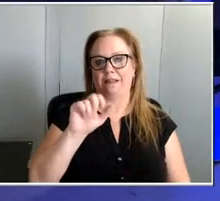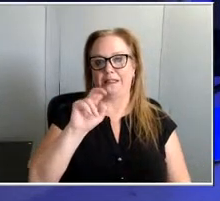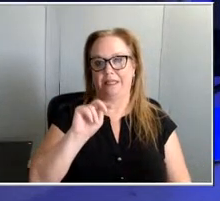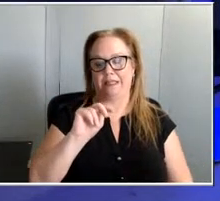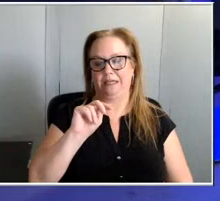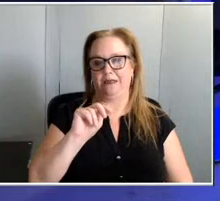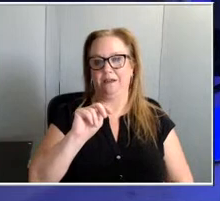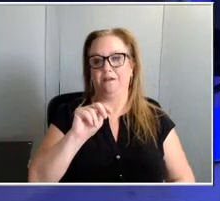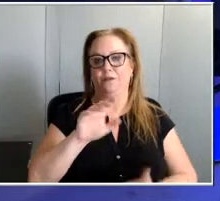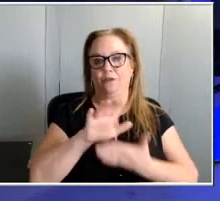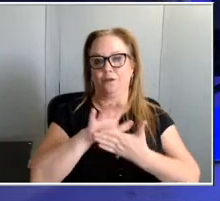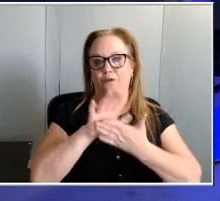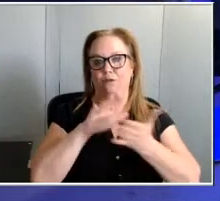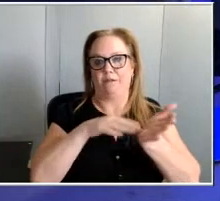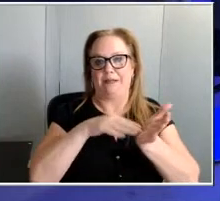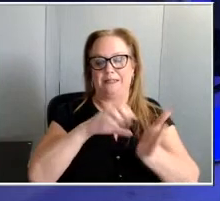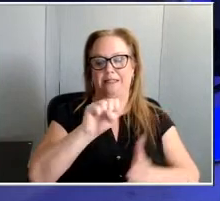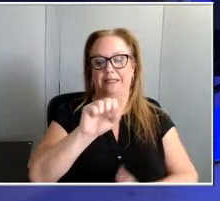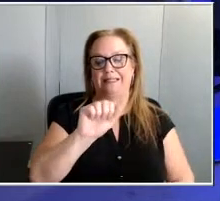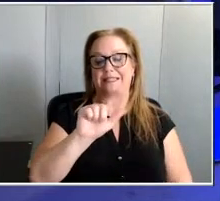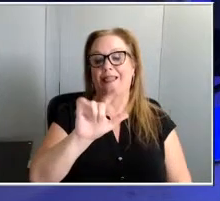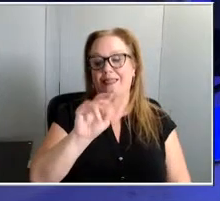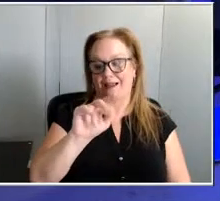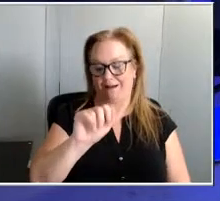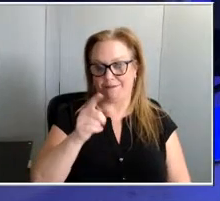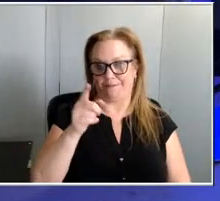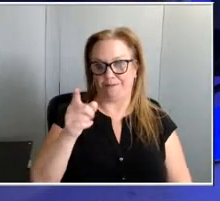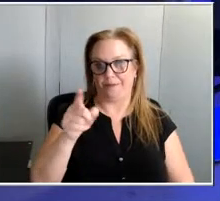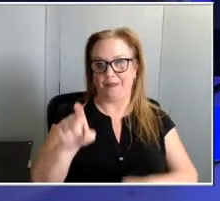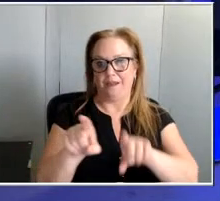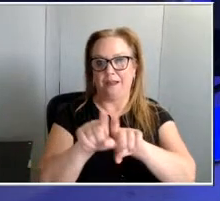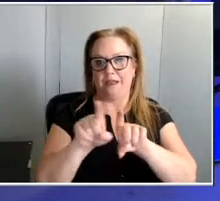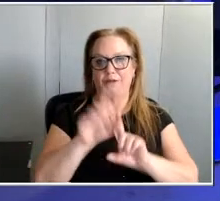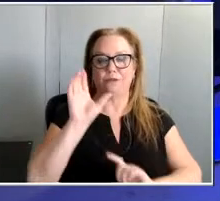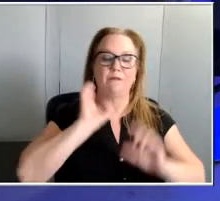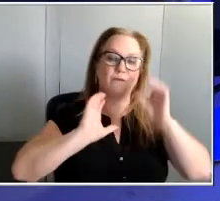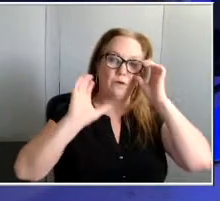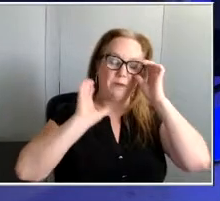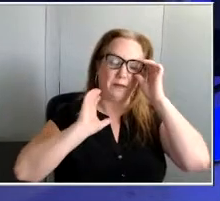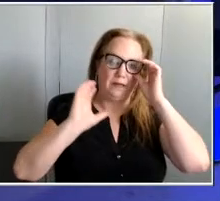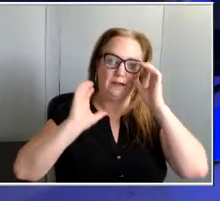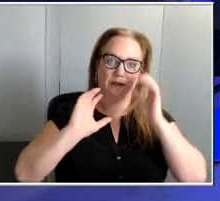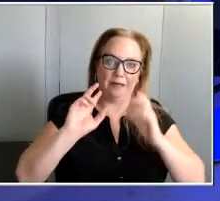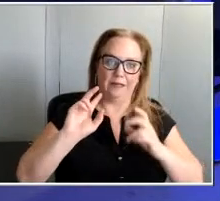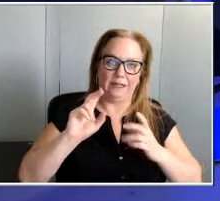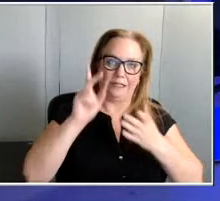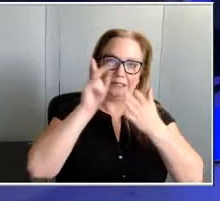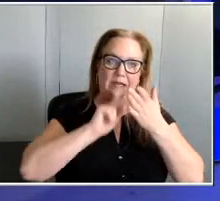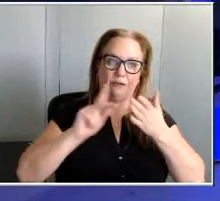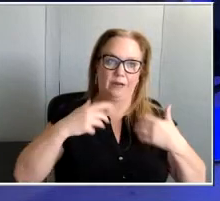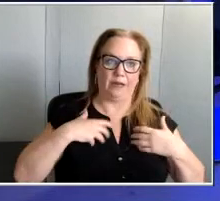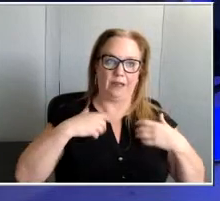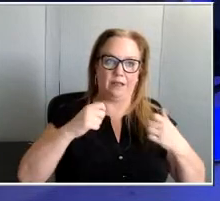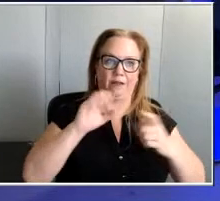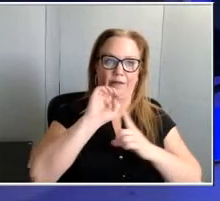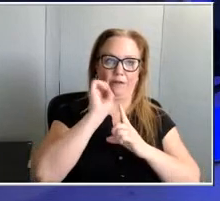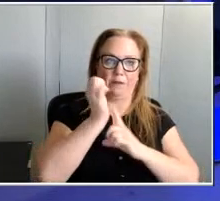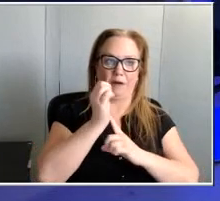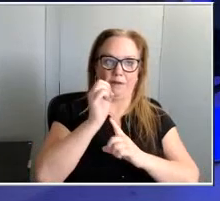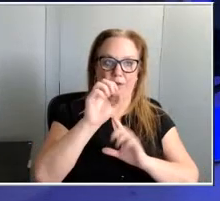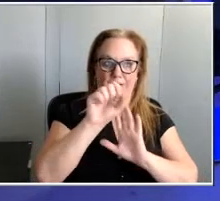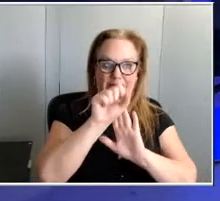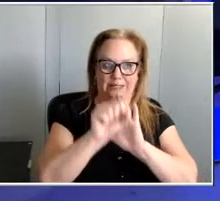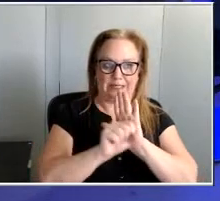Medicine's Salina campus. He was also formerly the Secretary of Health and Environment for the state of